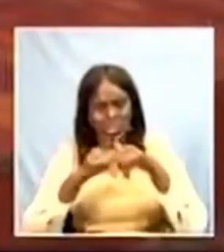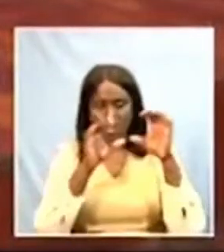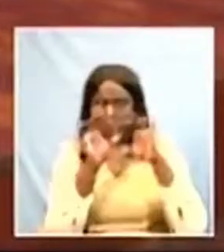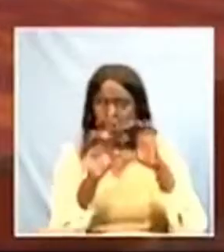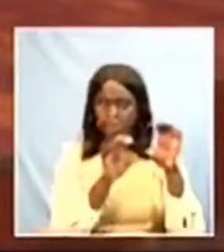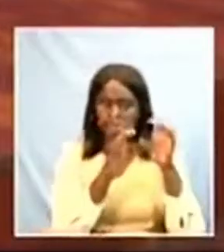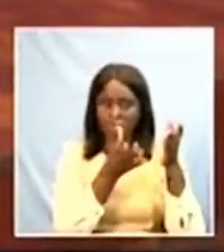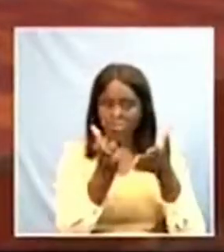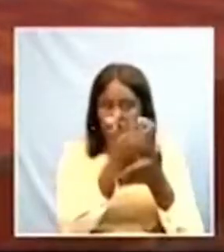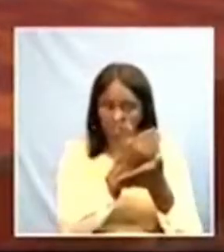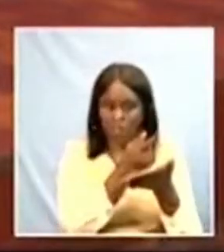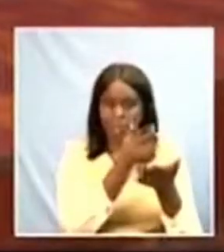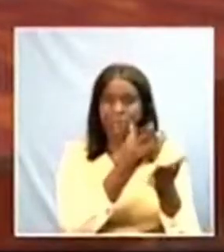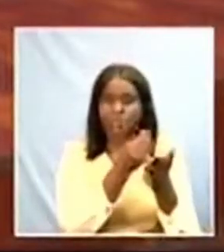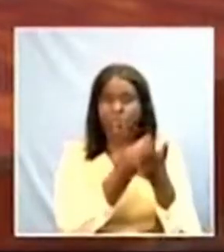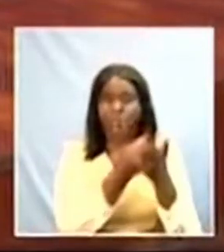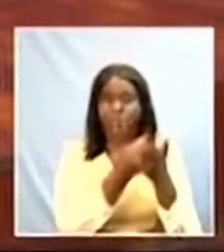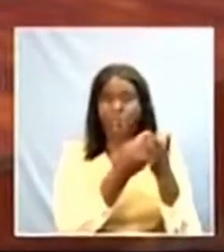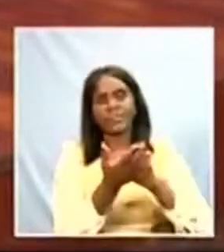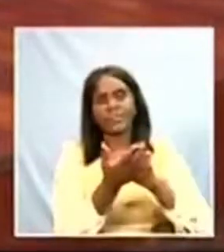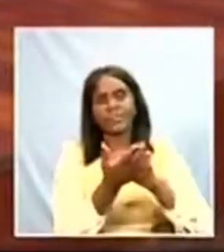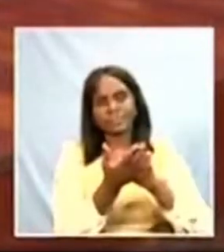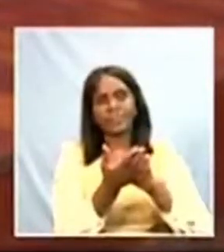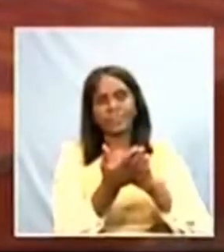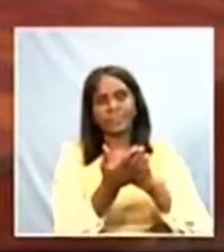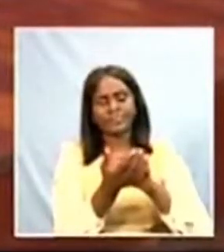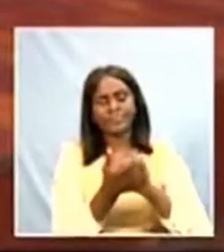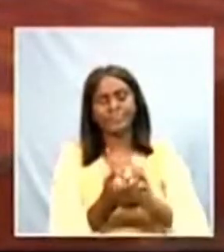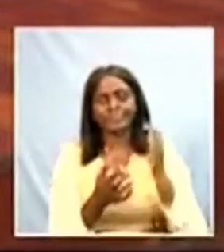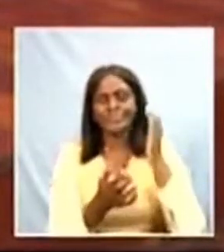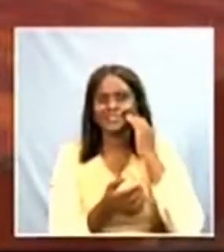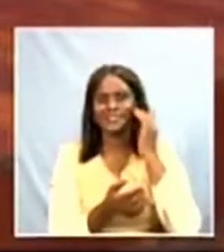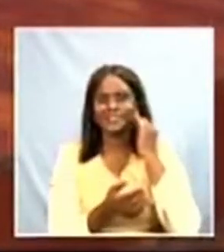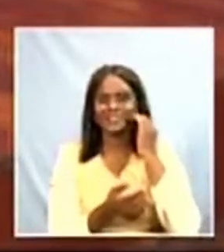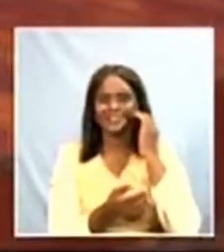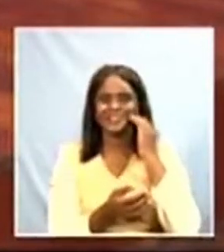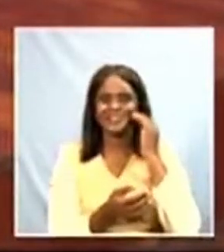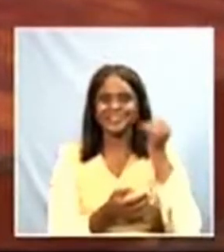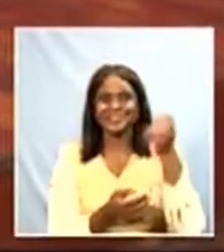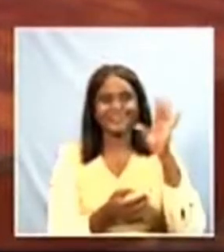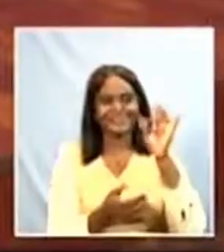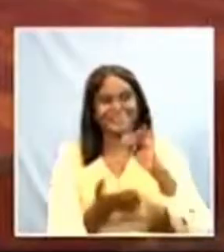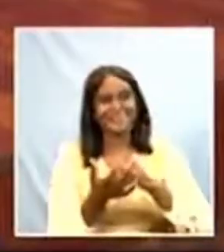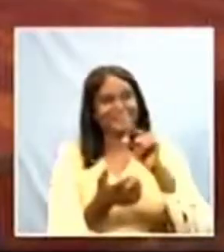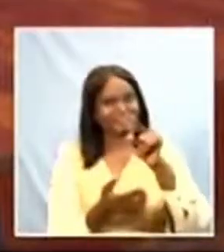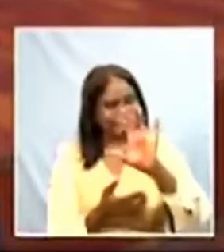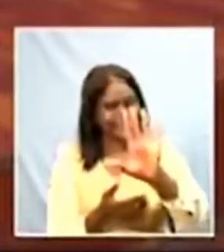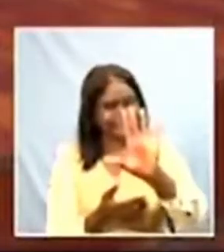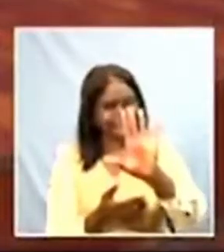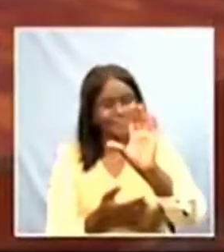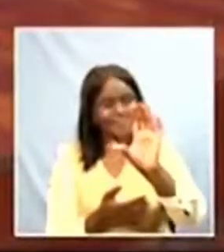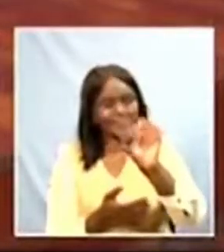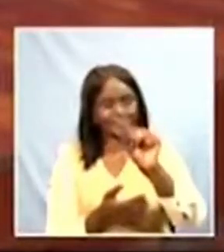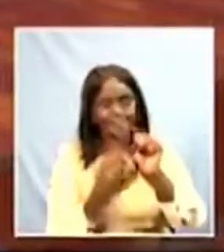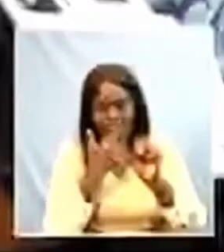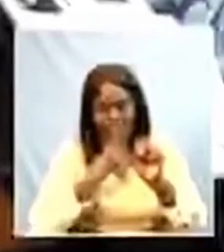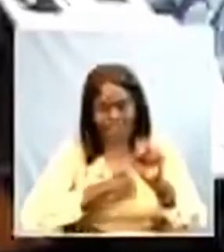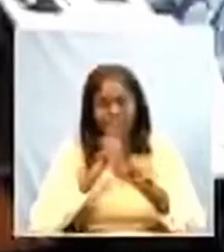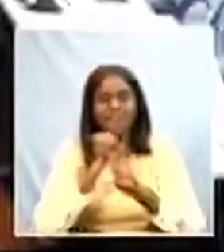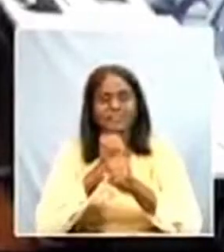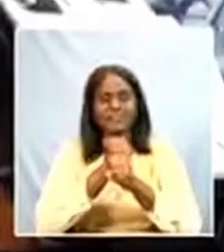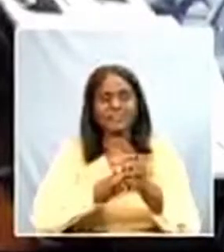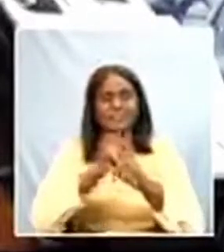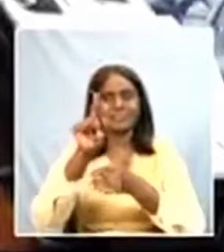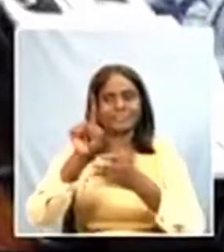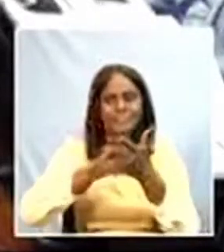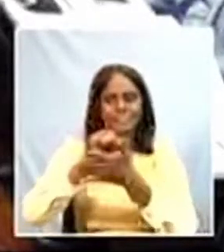we recovered the 18,000. Maybe that's the one that we need to check. The 18,000. Council Secretary, let us be professional. You